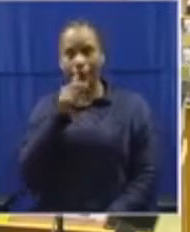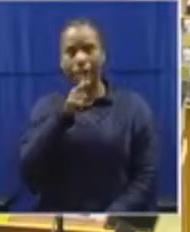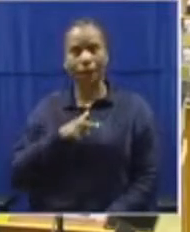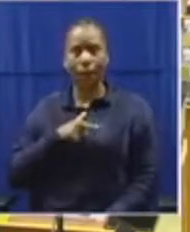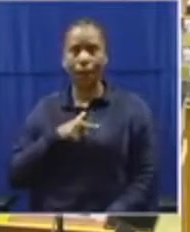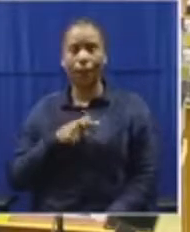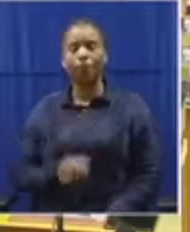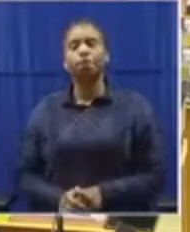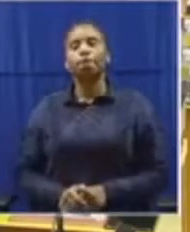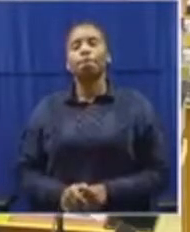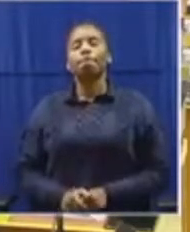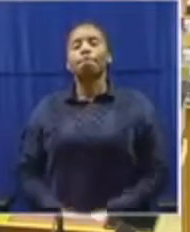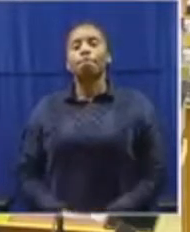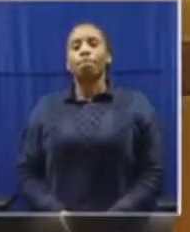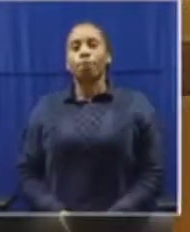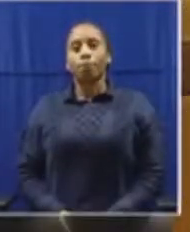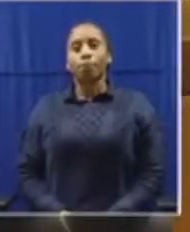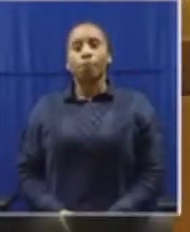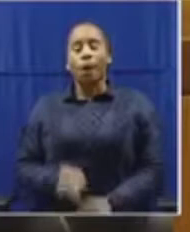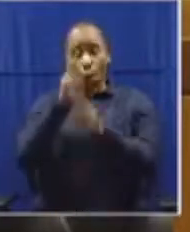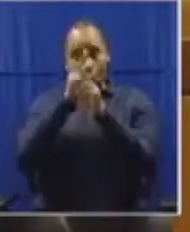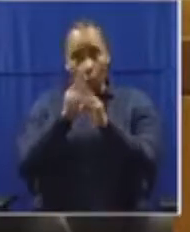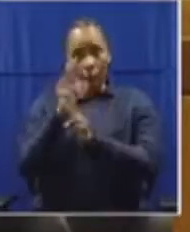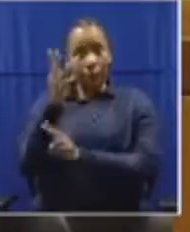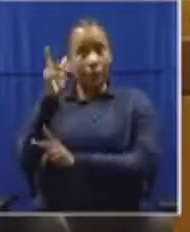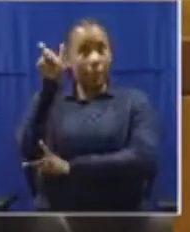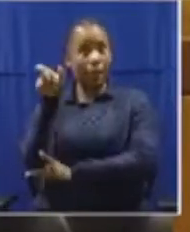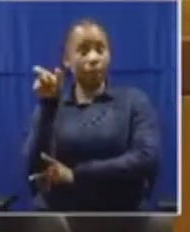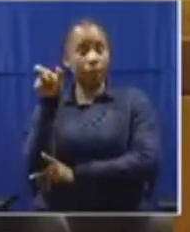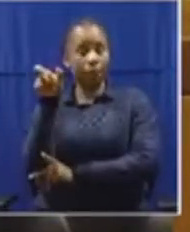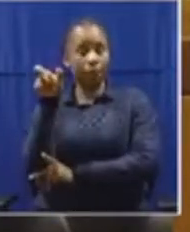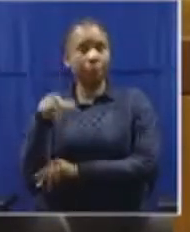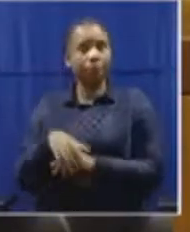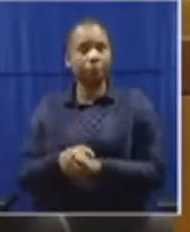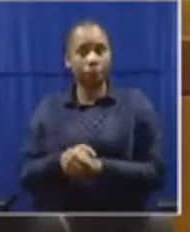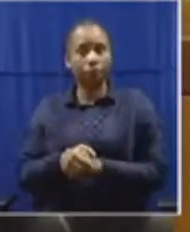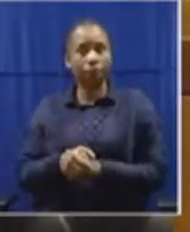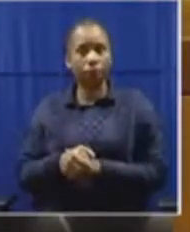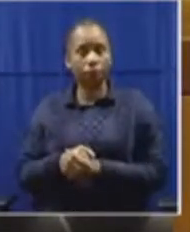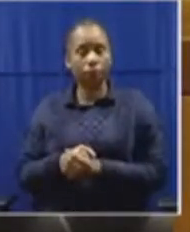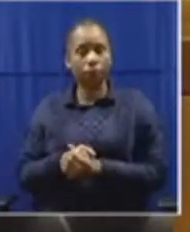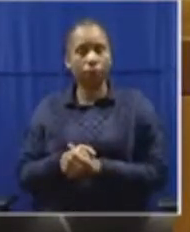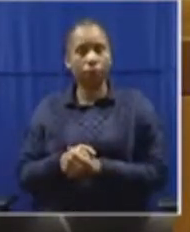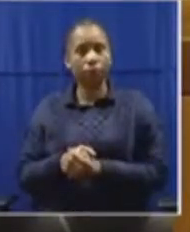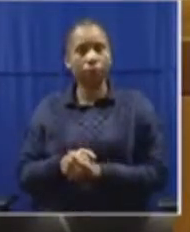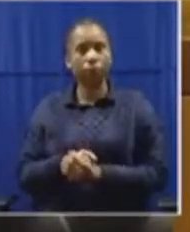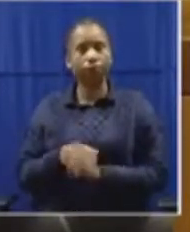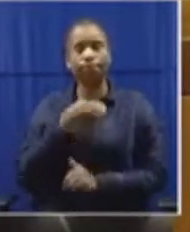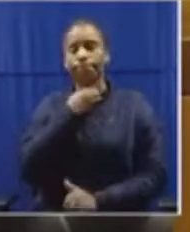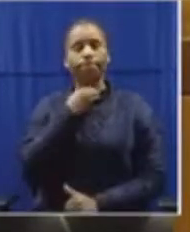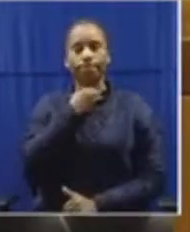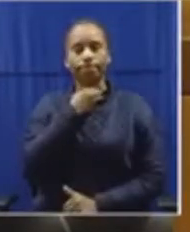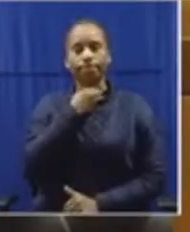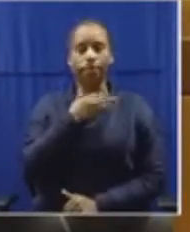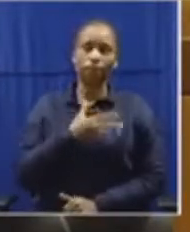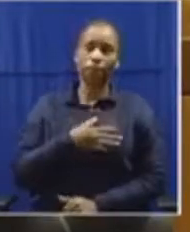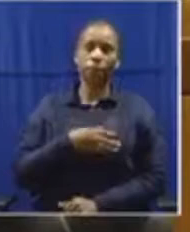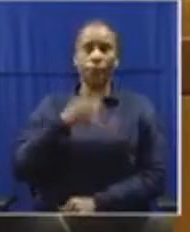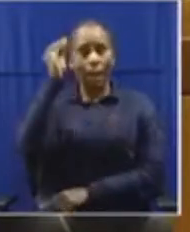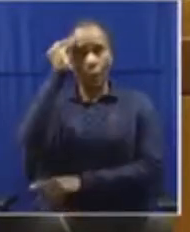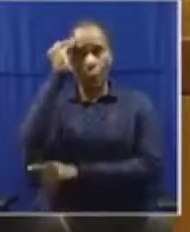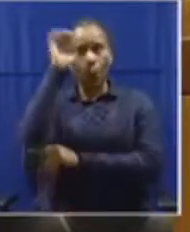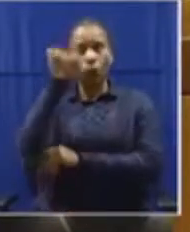Mr. President. Honorable Speaker, I know that there is a